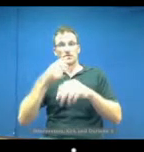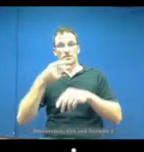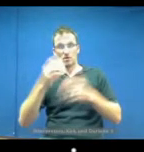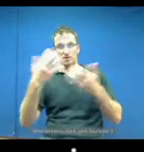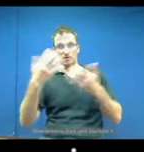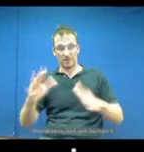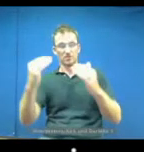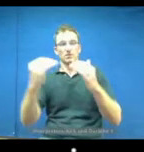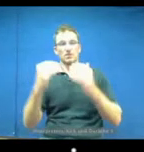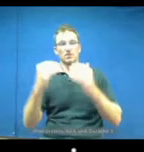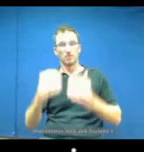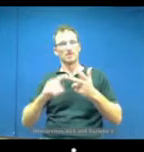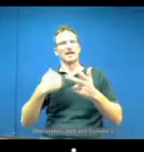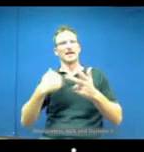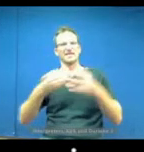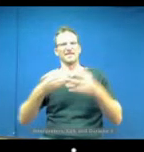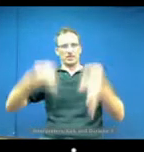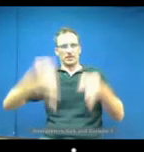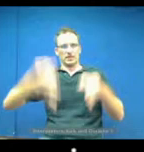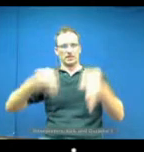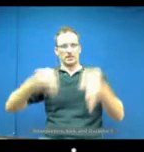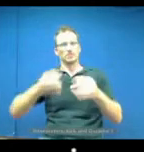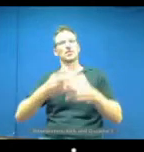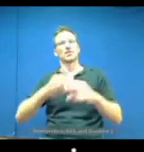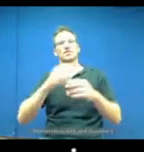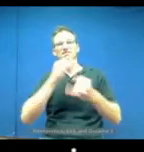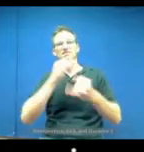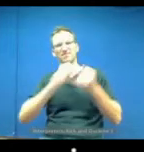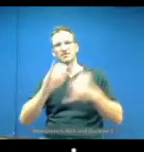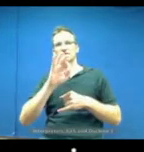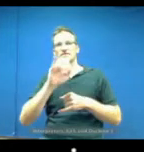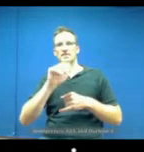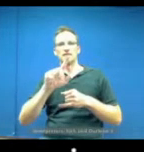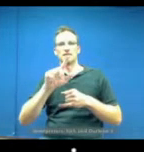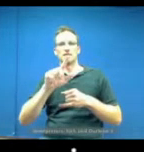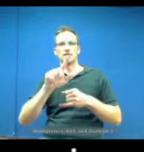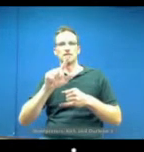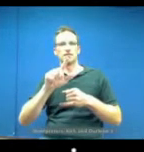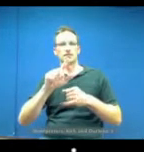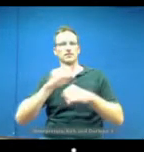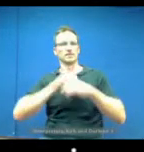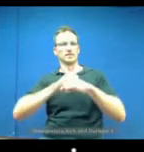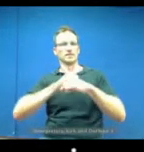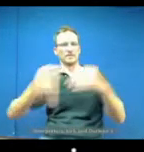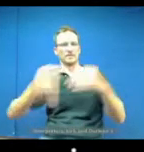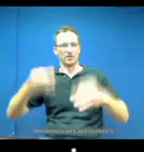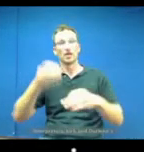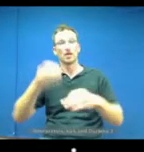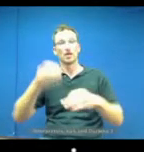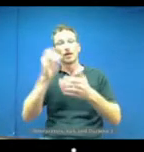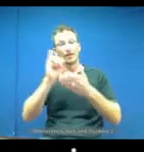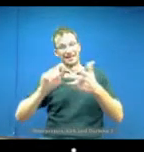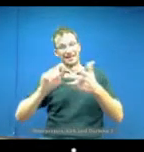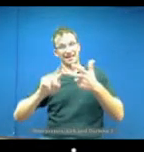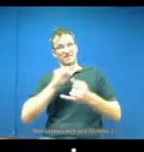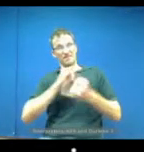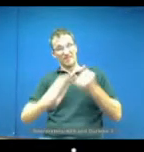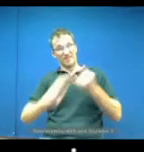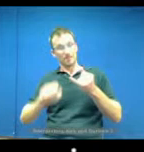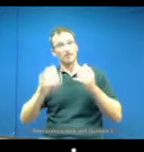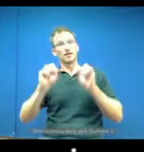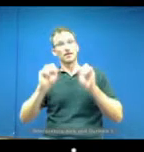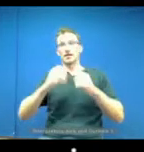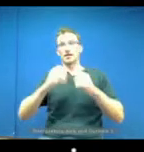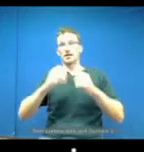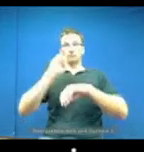protective order hearing, and it can only be issued after both sides have had the opportunity to present full testimony